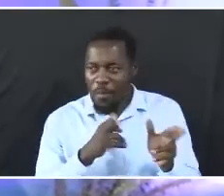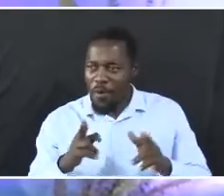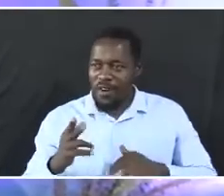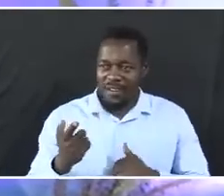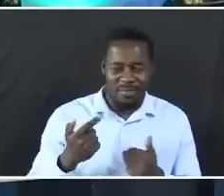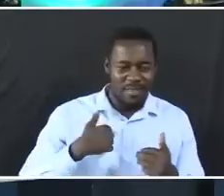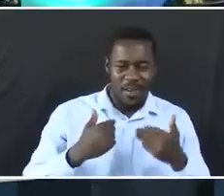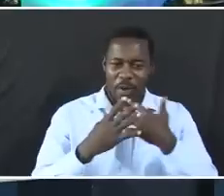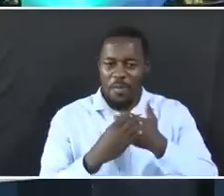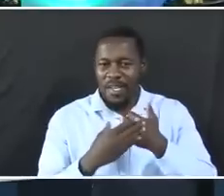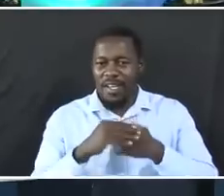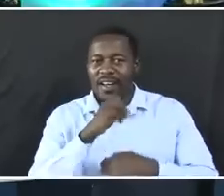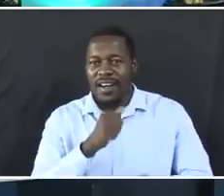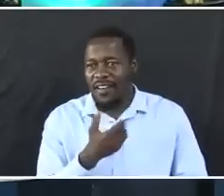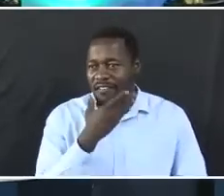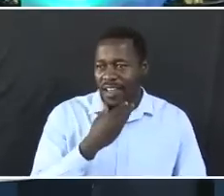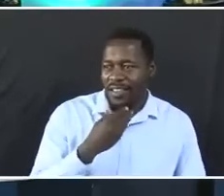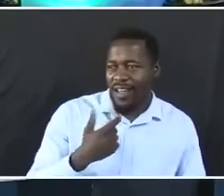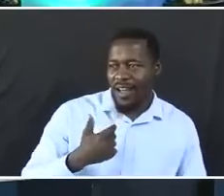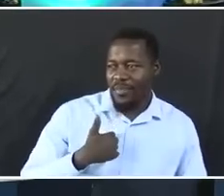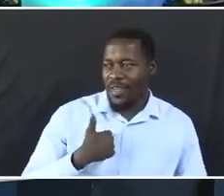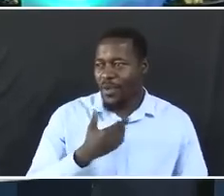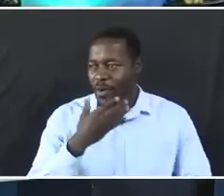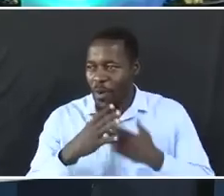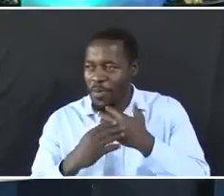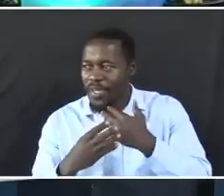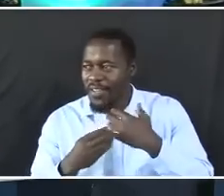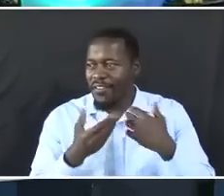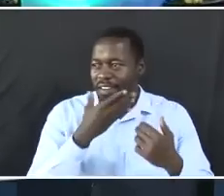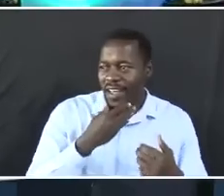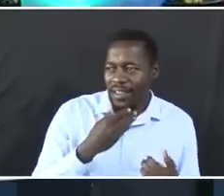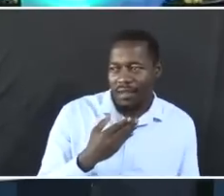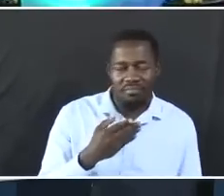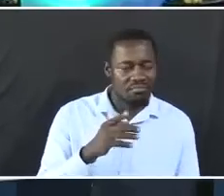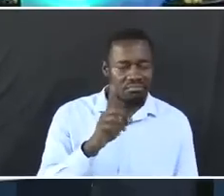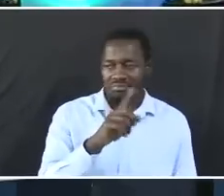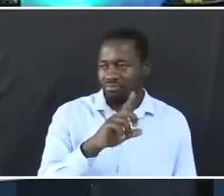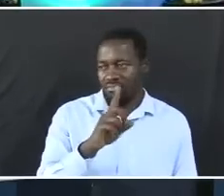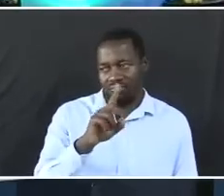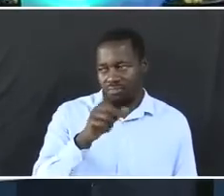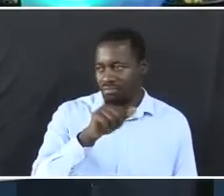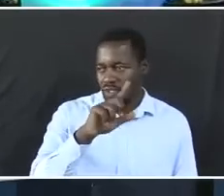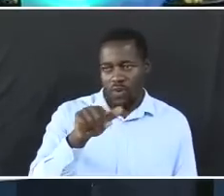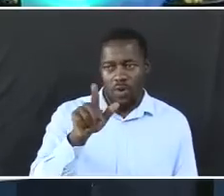Kina Abraham, what of Jacob? I believe